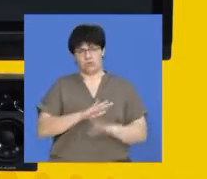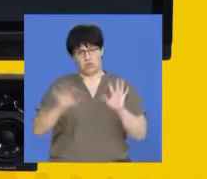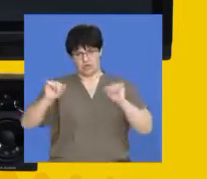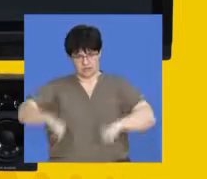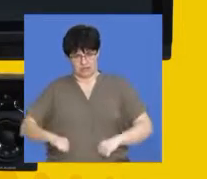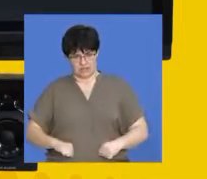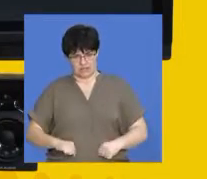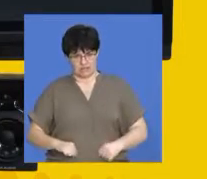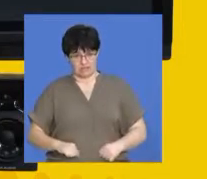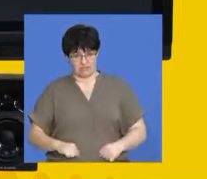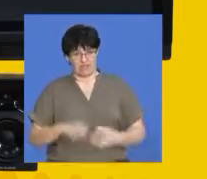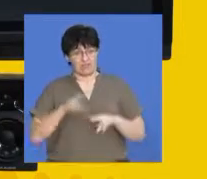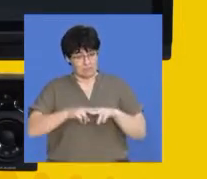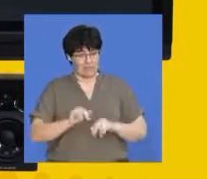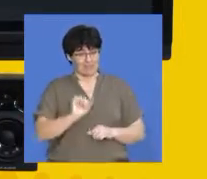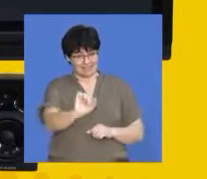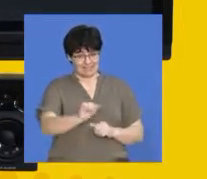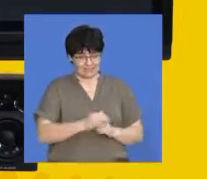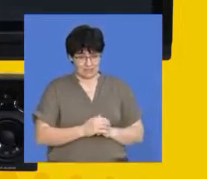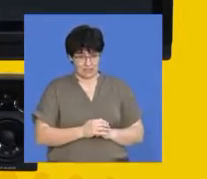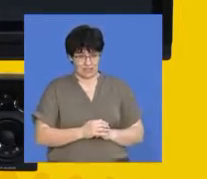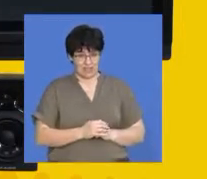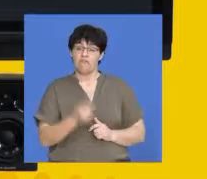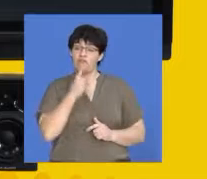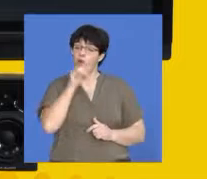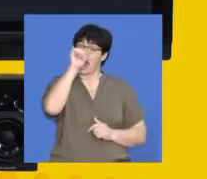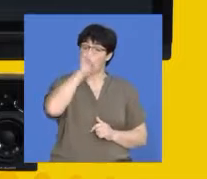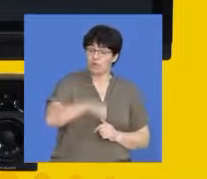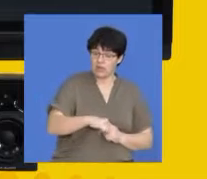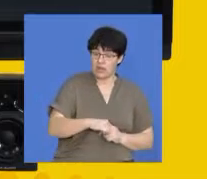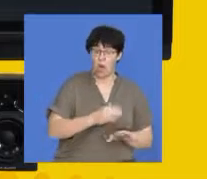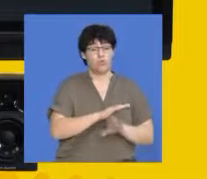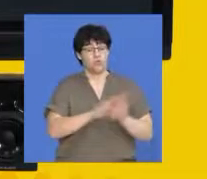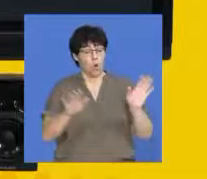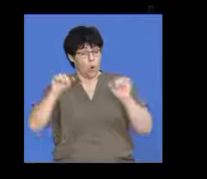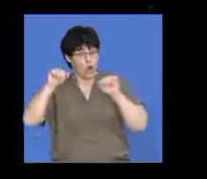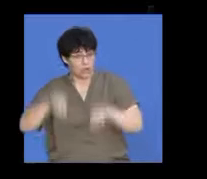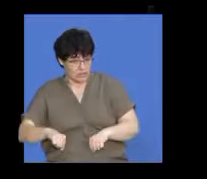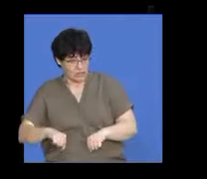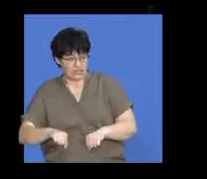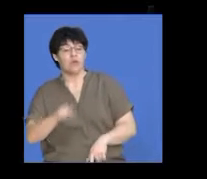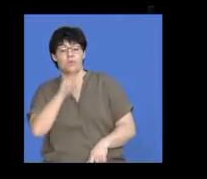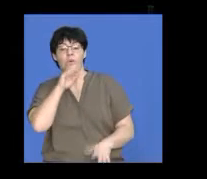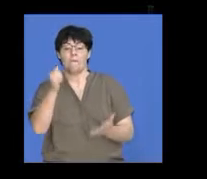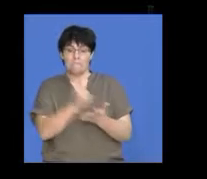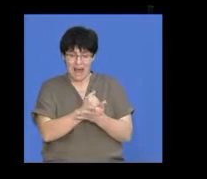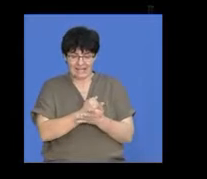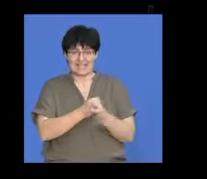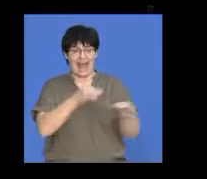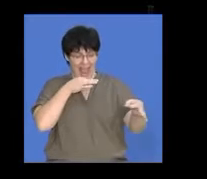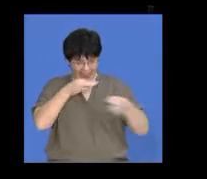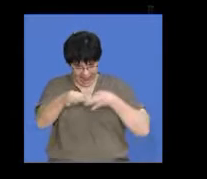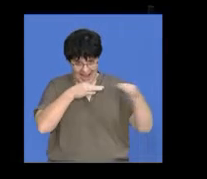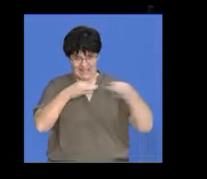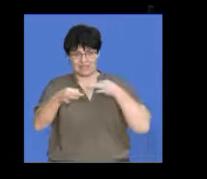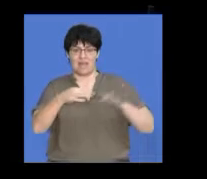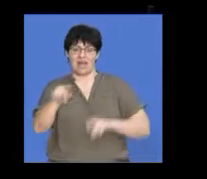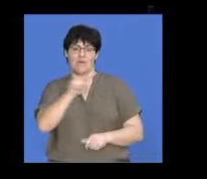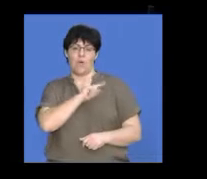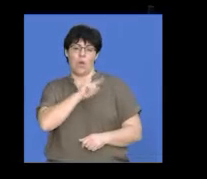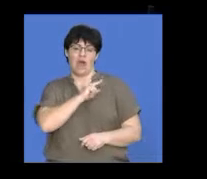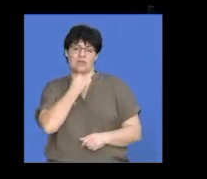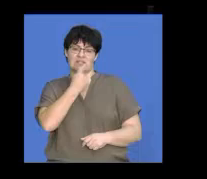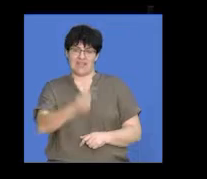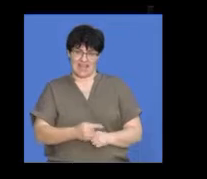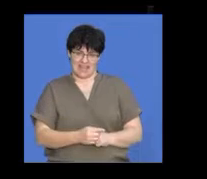Okay, however, whether you agree or disagree, you need to support your answer